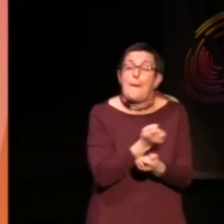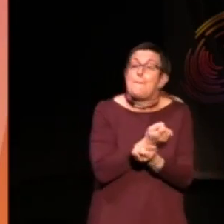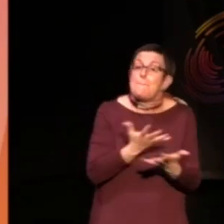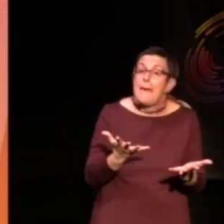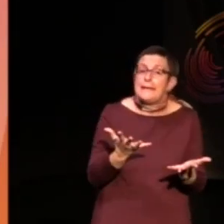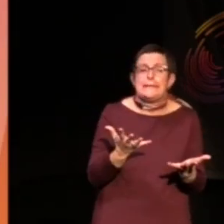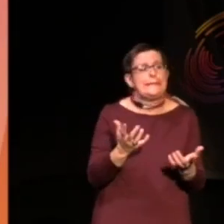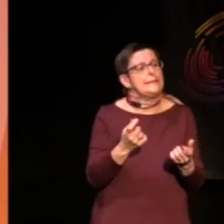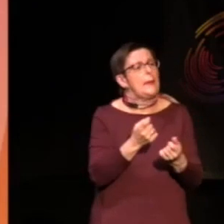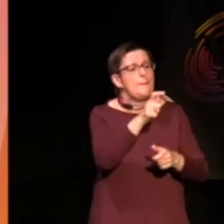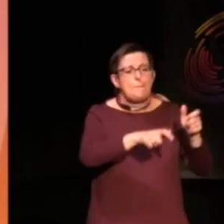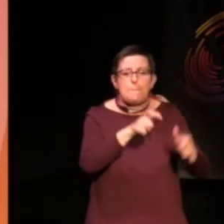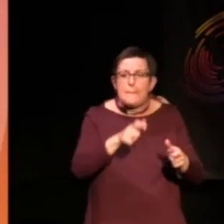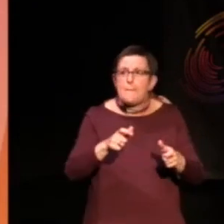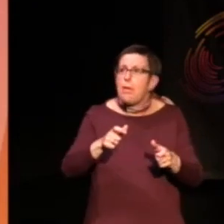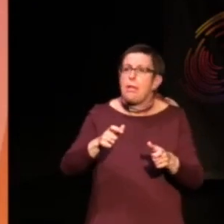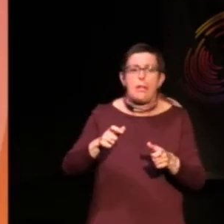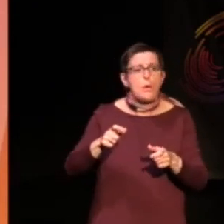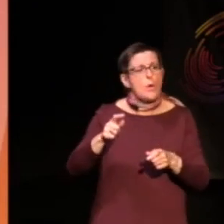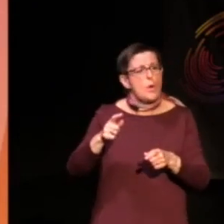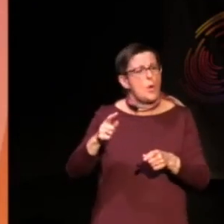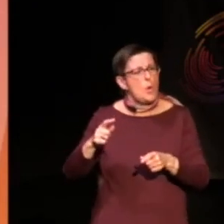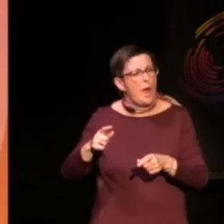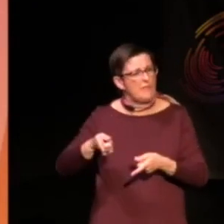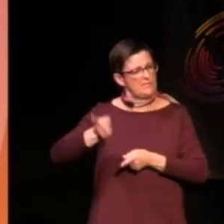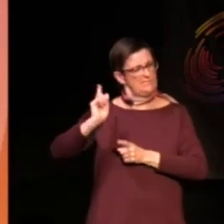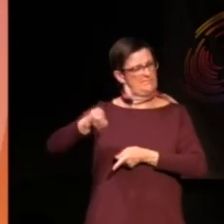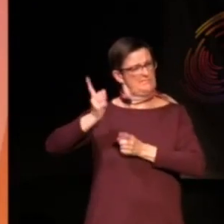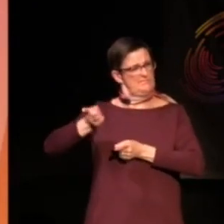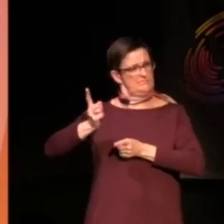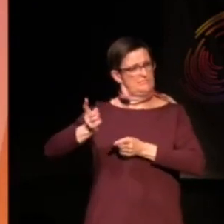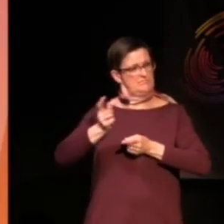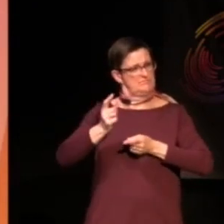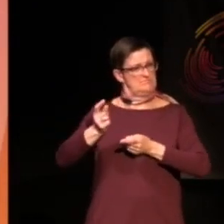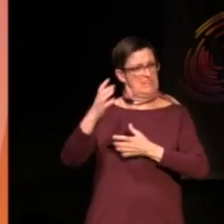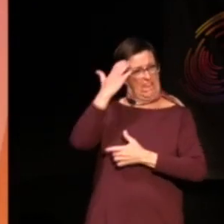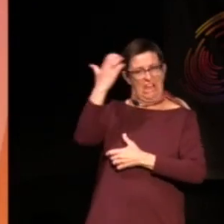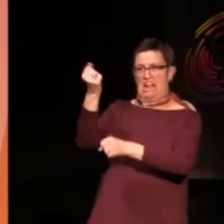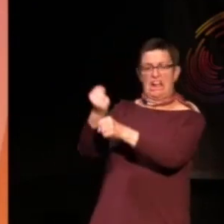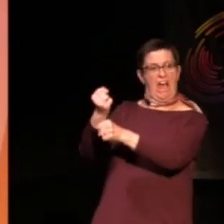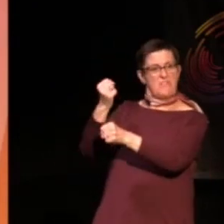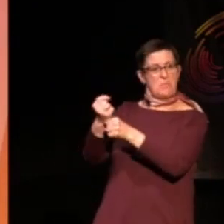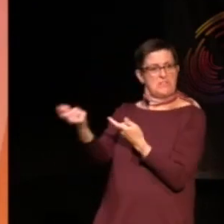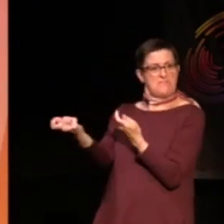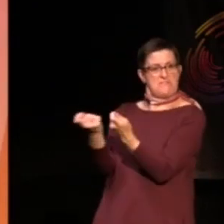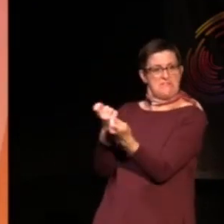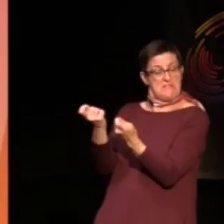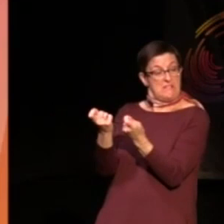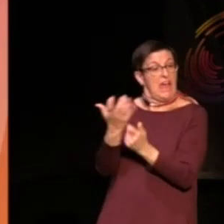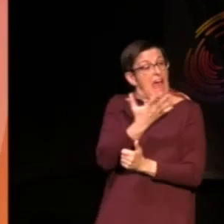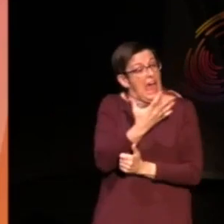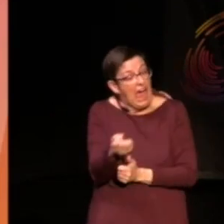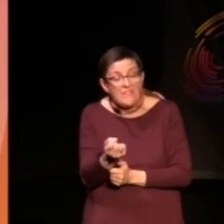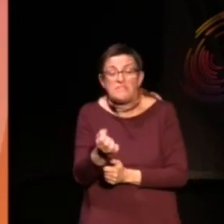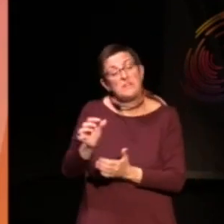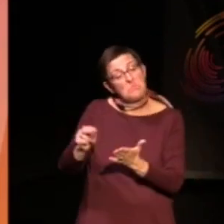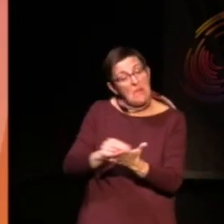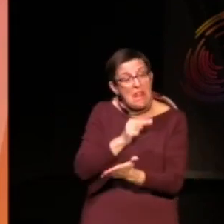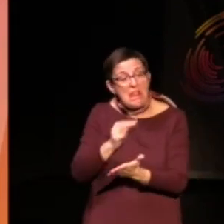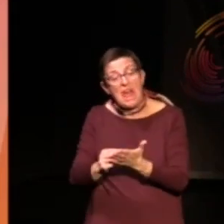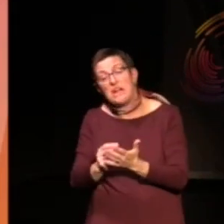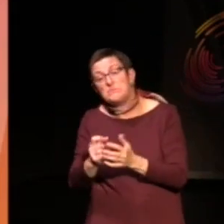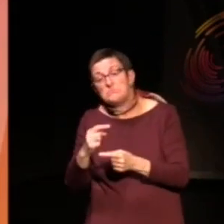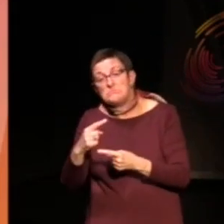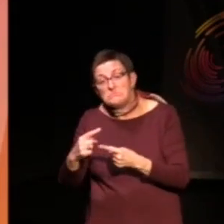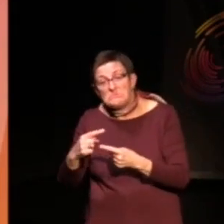even plainly authoritarian regimes today hold some sort of elections every few years.